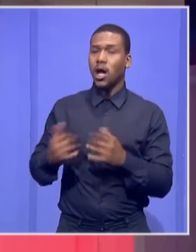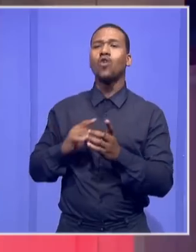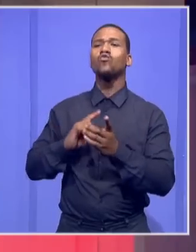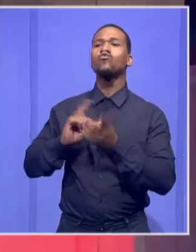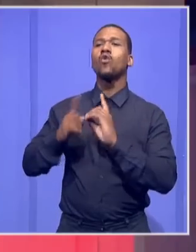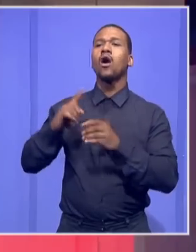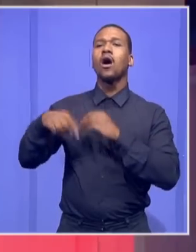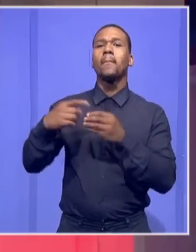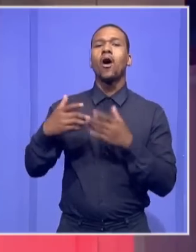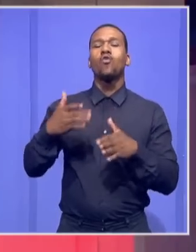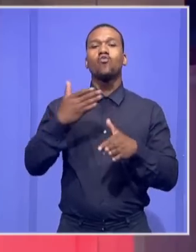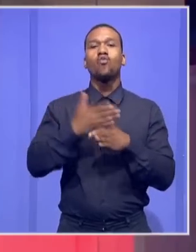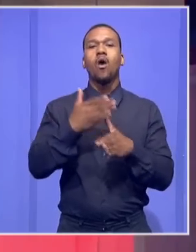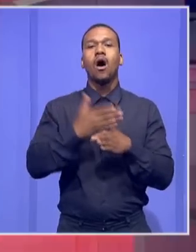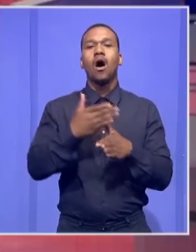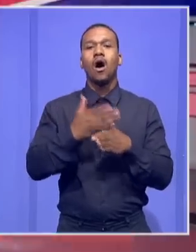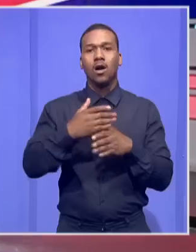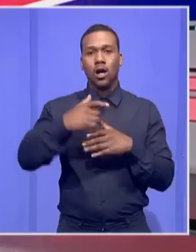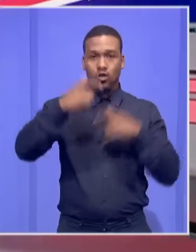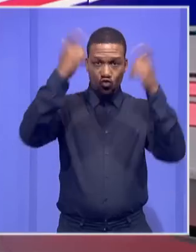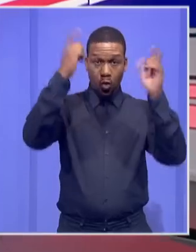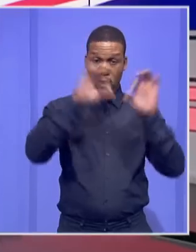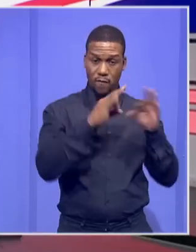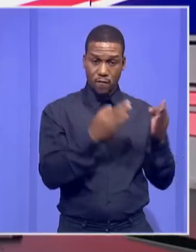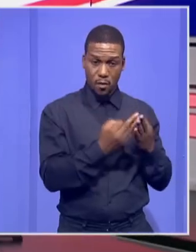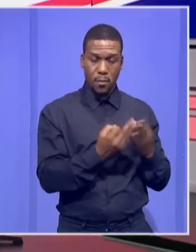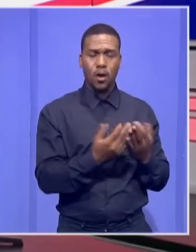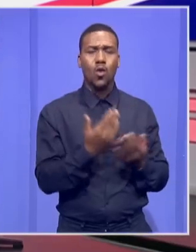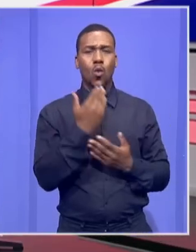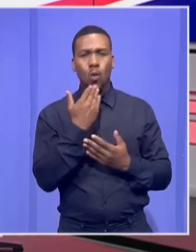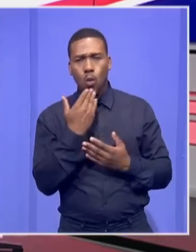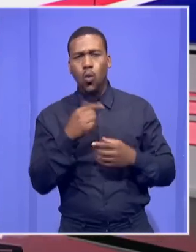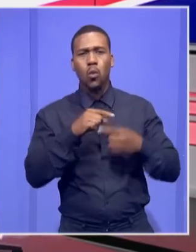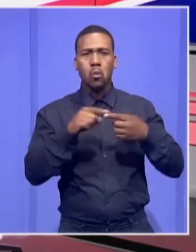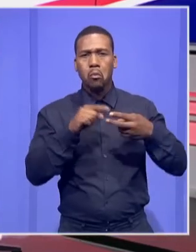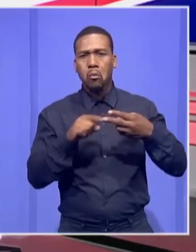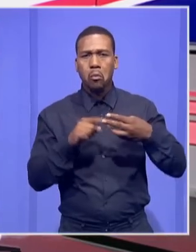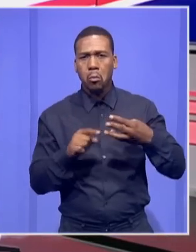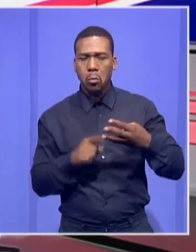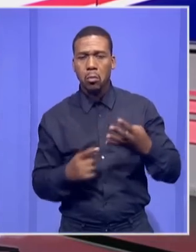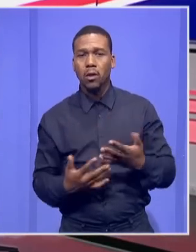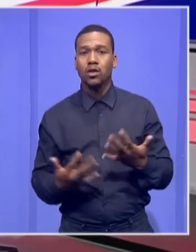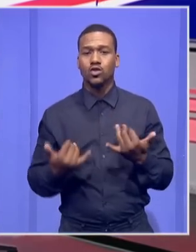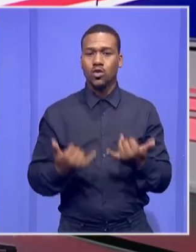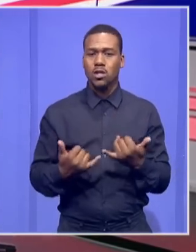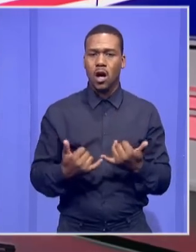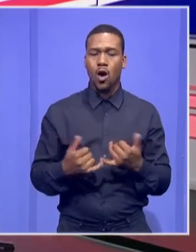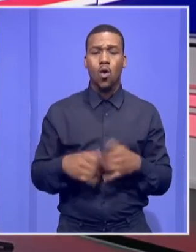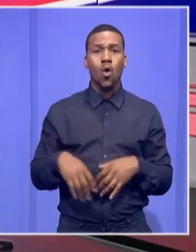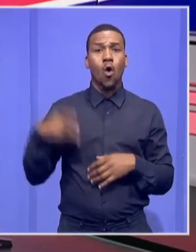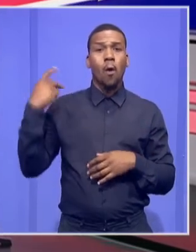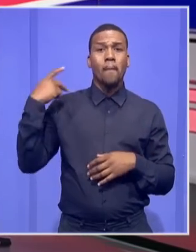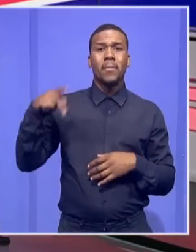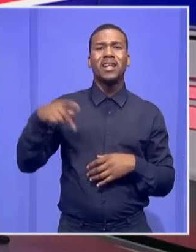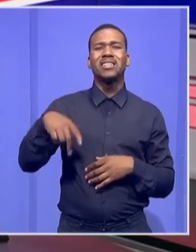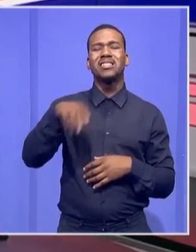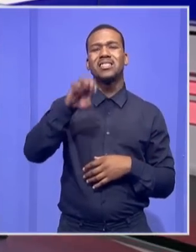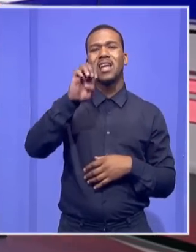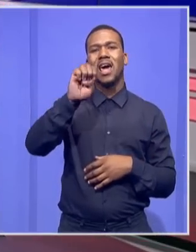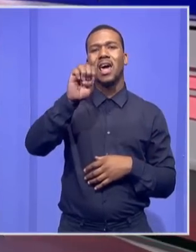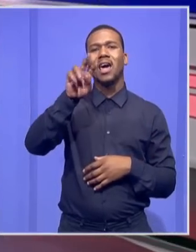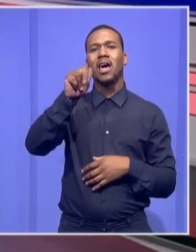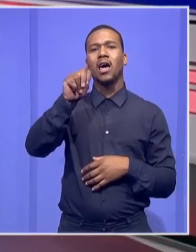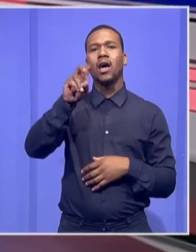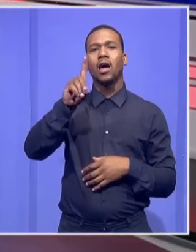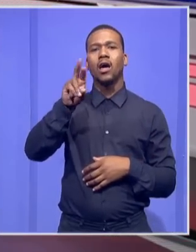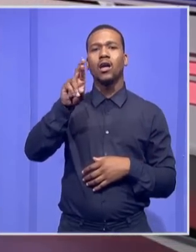who's not, and not any more ceremonial roles. But of course, Prince Andrew. I mean, we haven't even spoken about Prince Andrew as well, because this is